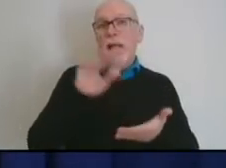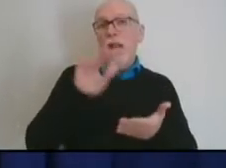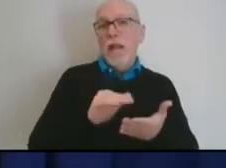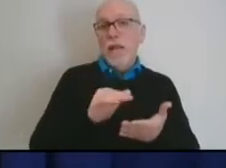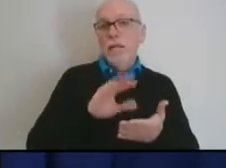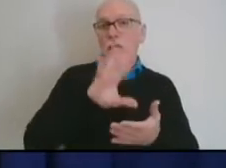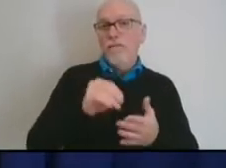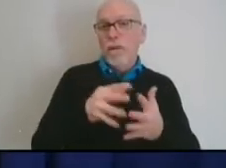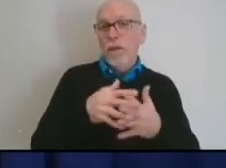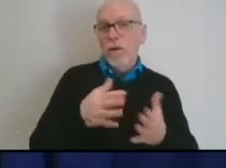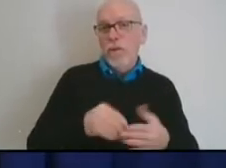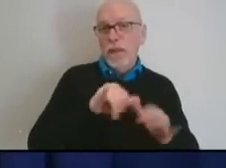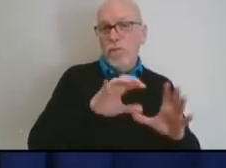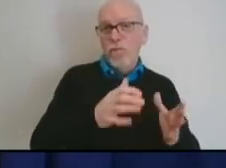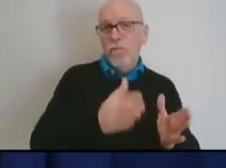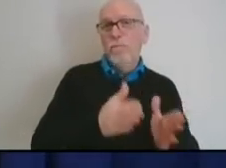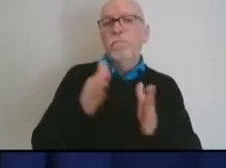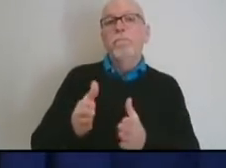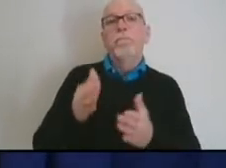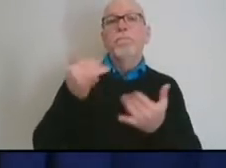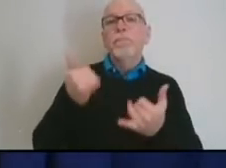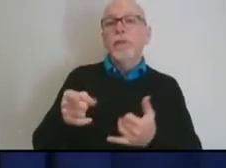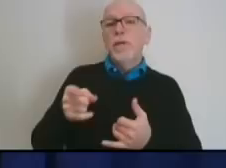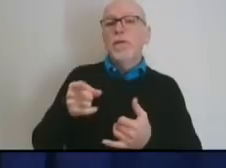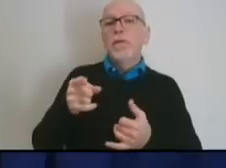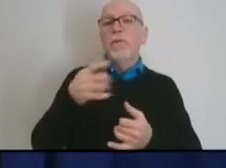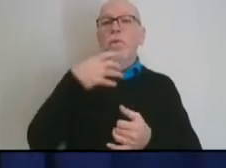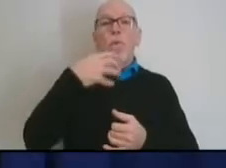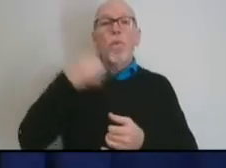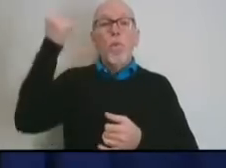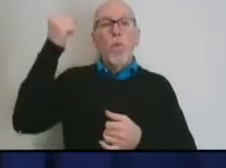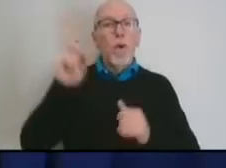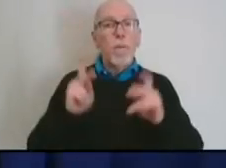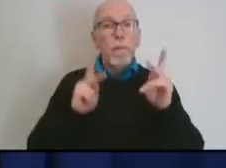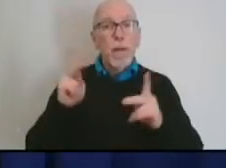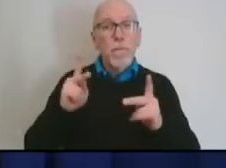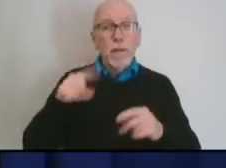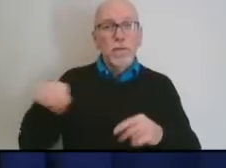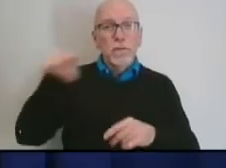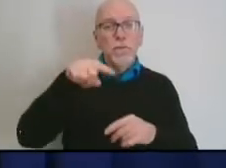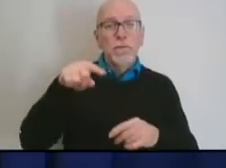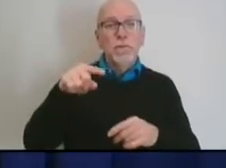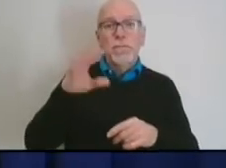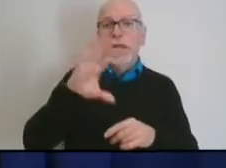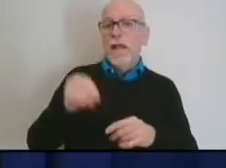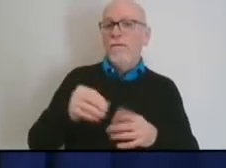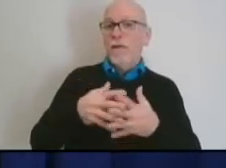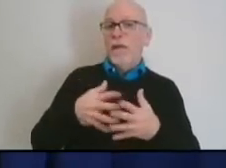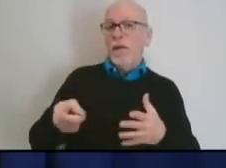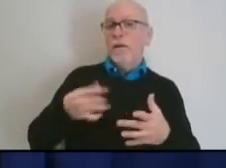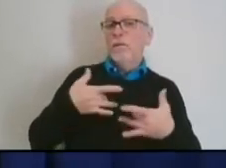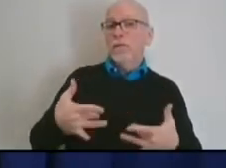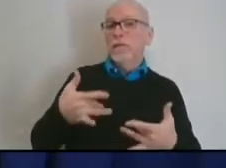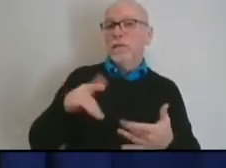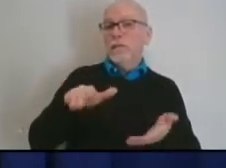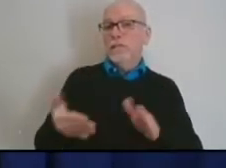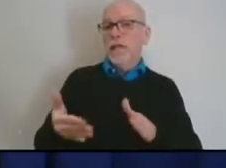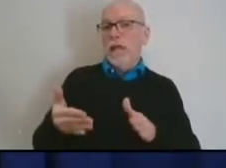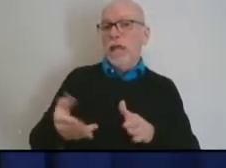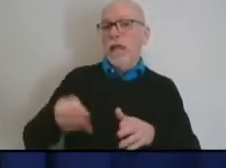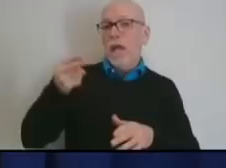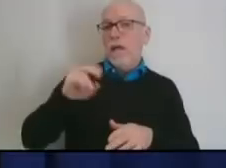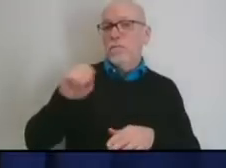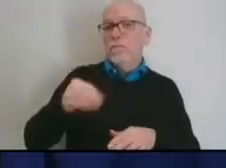group. When you look, unfortunately, at the very older populations, because African Americans die at a higher rate because